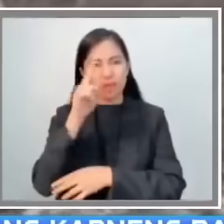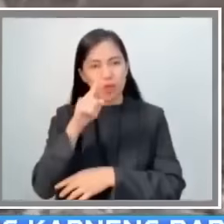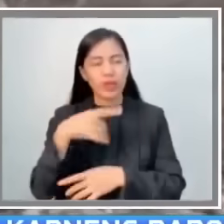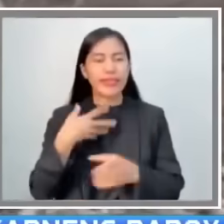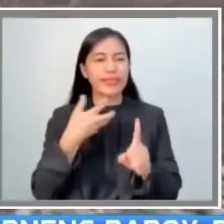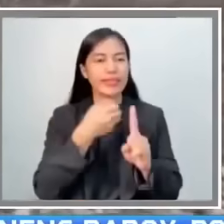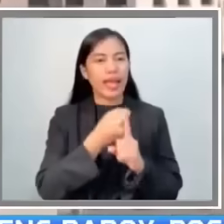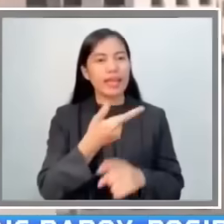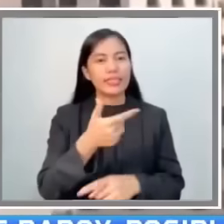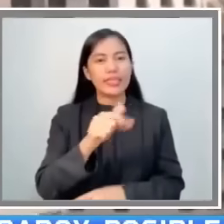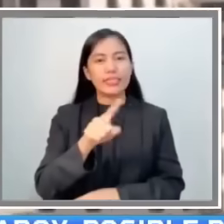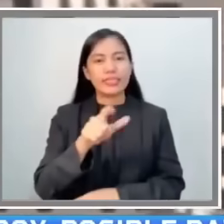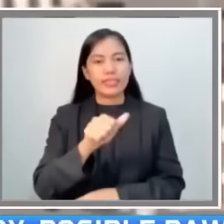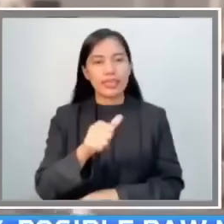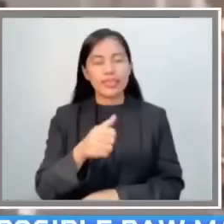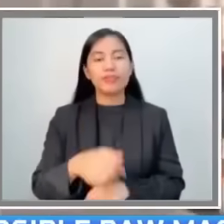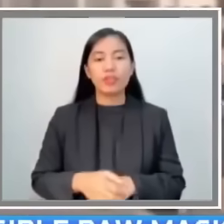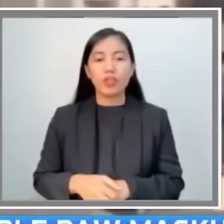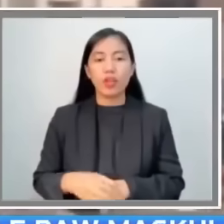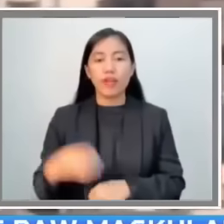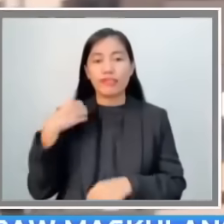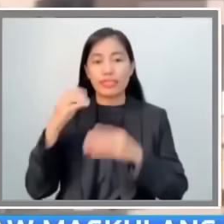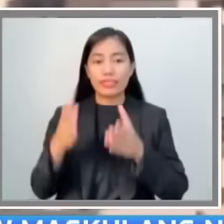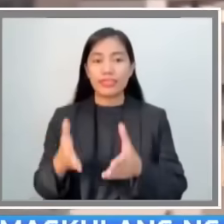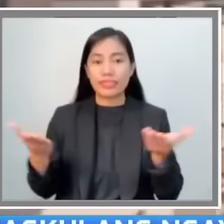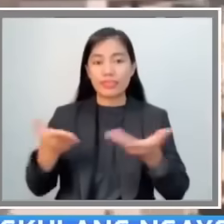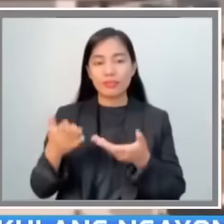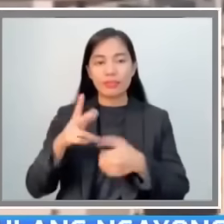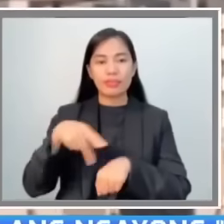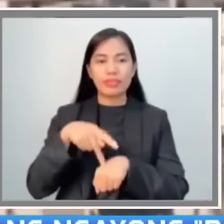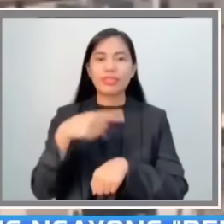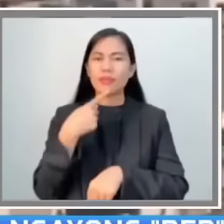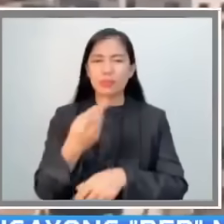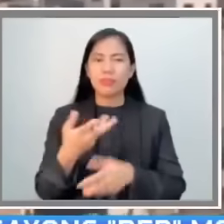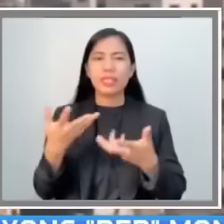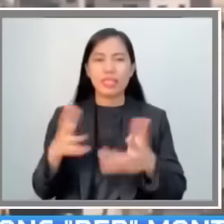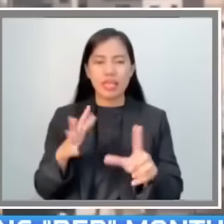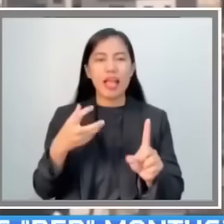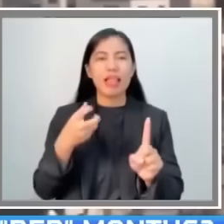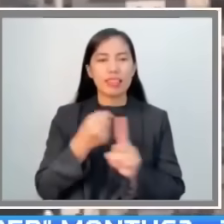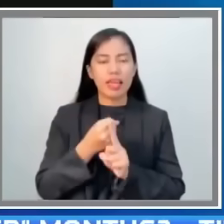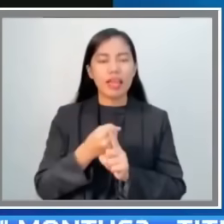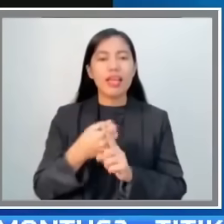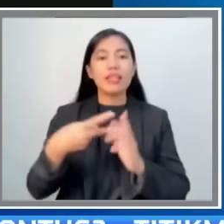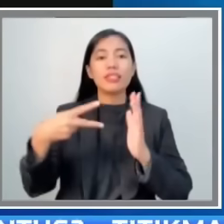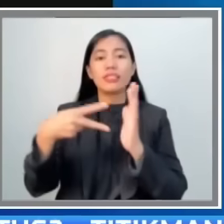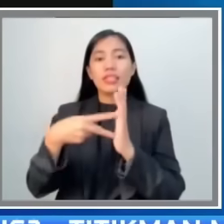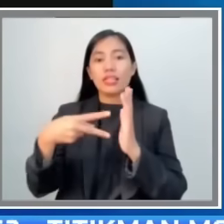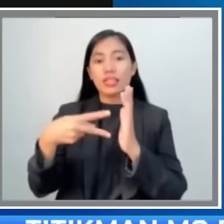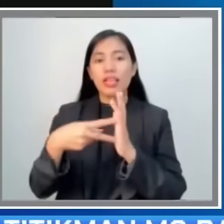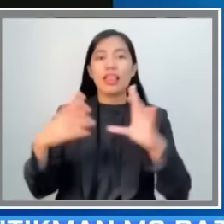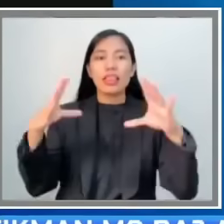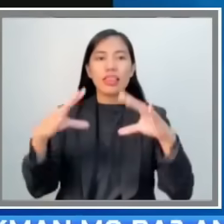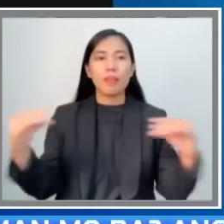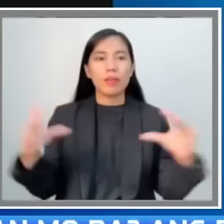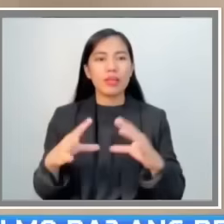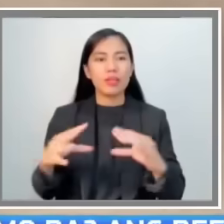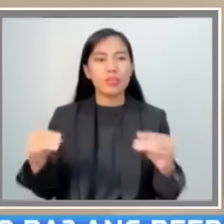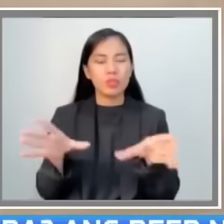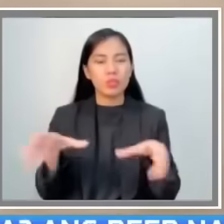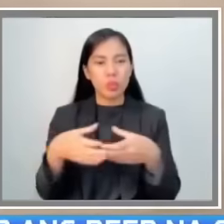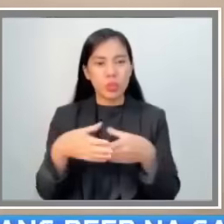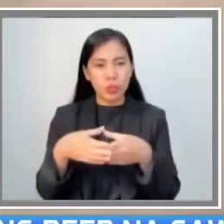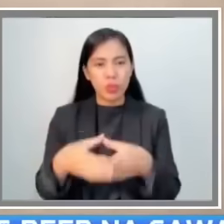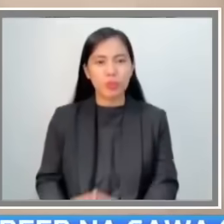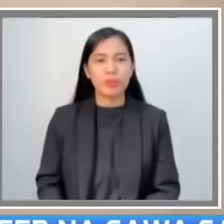opisyal nila sa Pilipinas kinumpirma na umatake na rin ang Syria at Lebanese group na Hezbollah. Israel is actually at war.